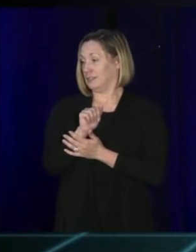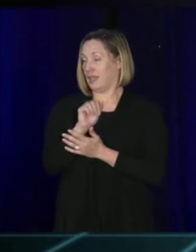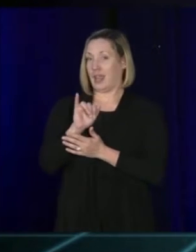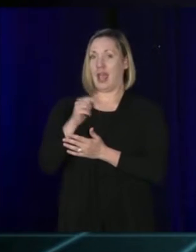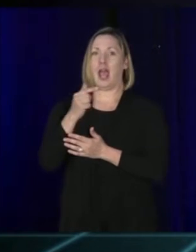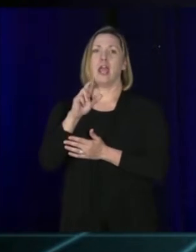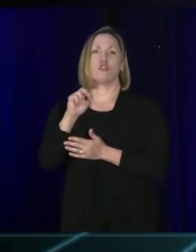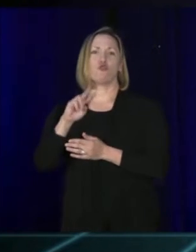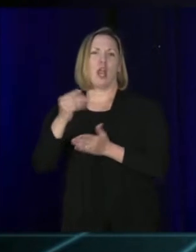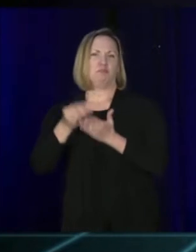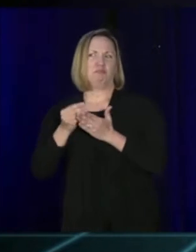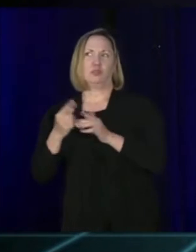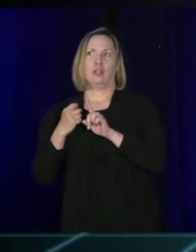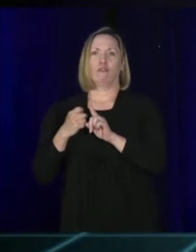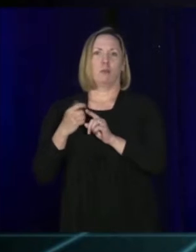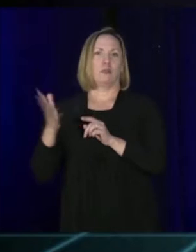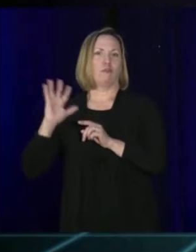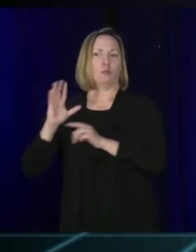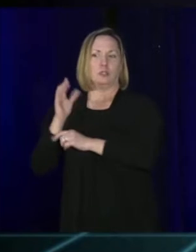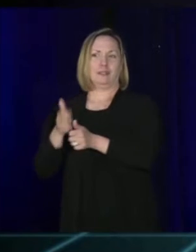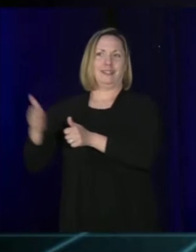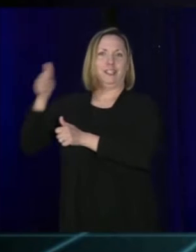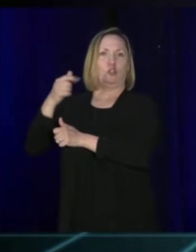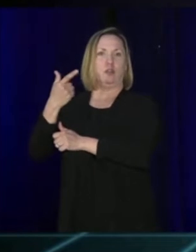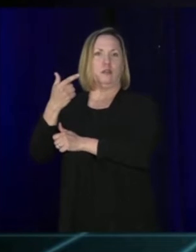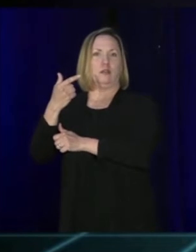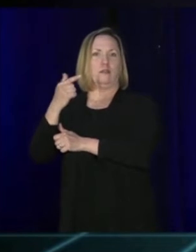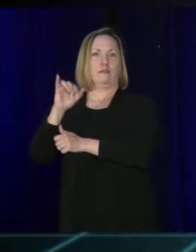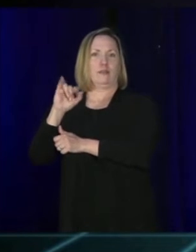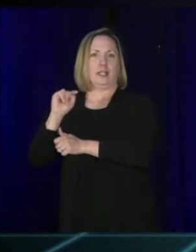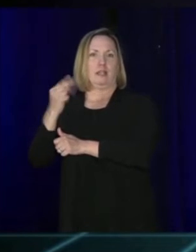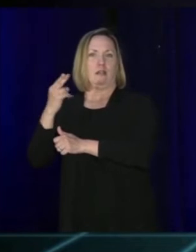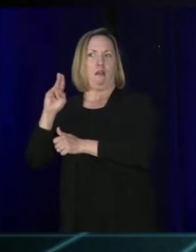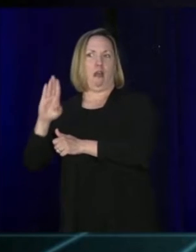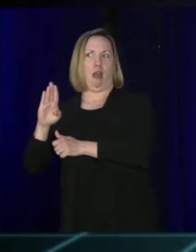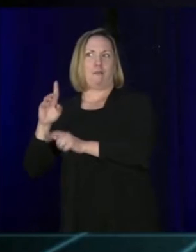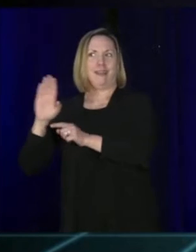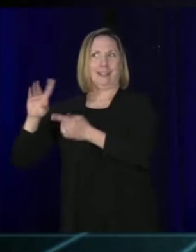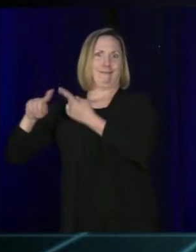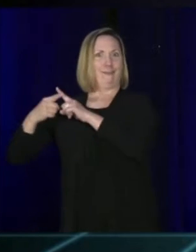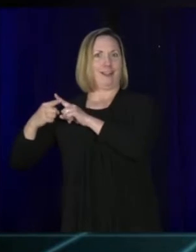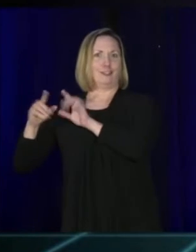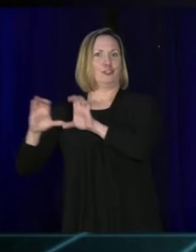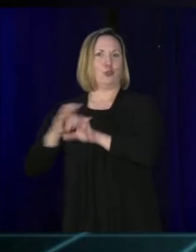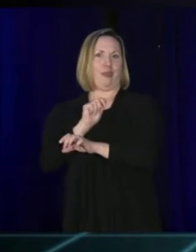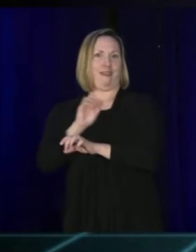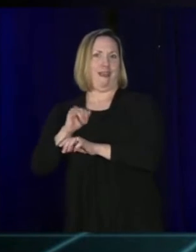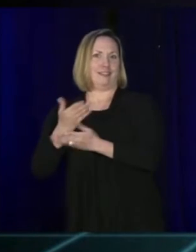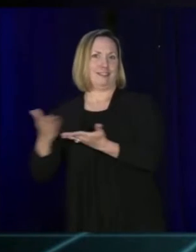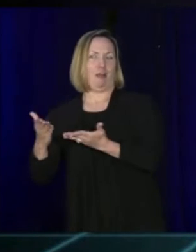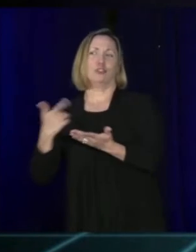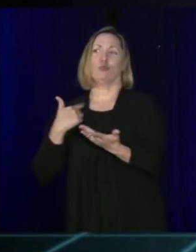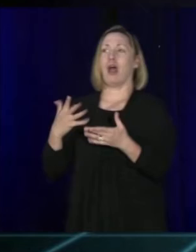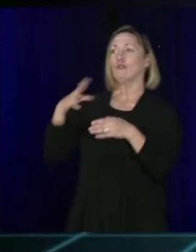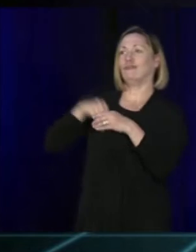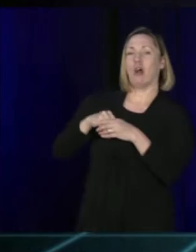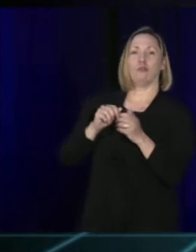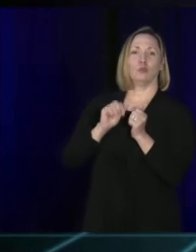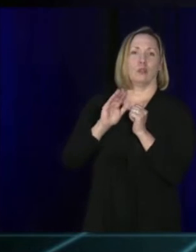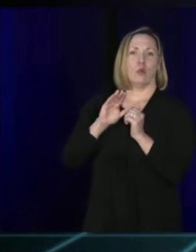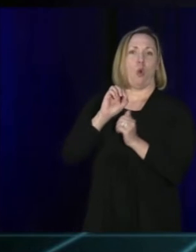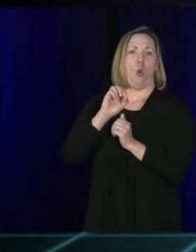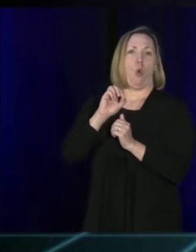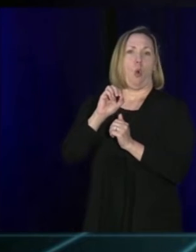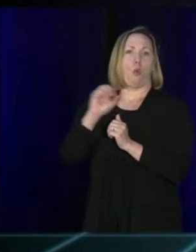CEO of GitHub and his friends to do AI stuff. And I was actually curious of all open source projects in the AI grant and